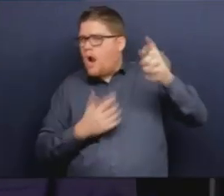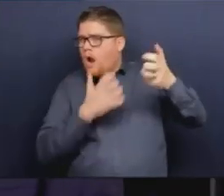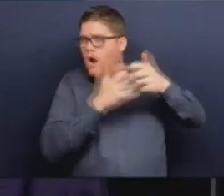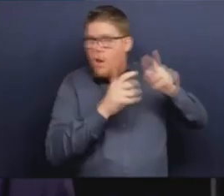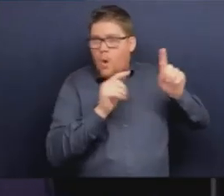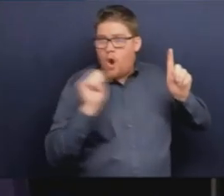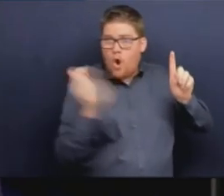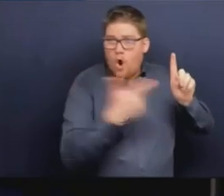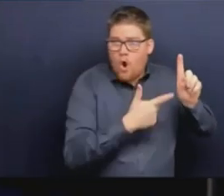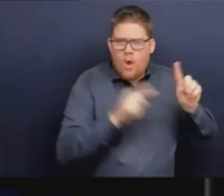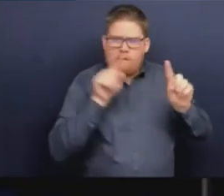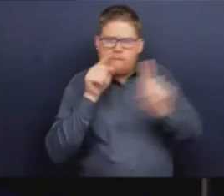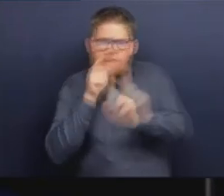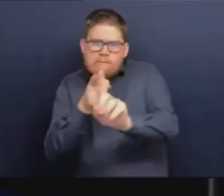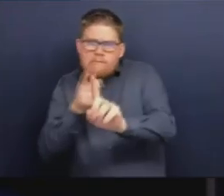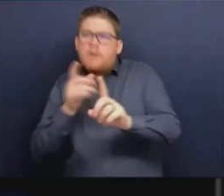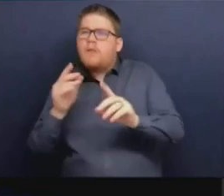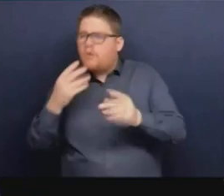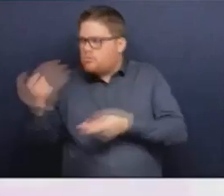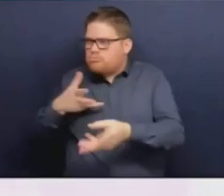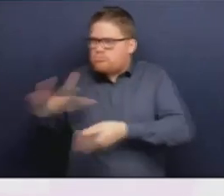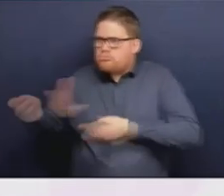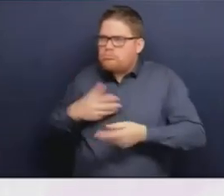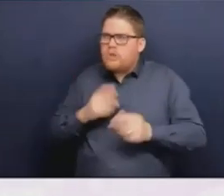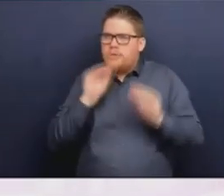Katie, do you have a follow-up? Yes, and so